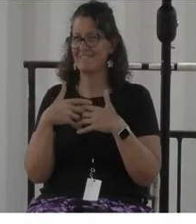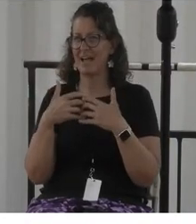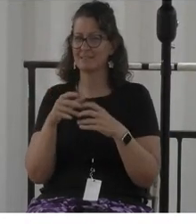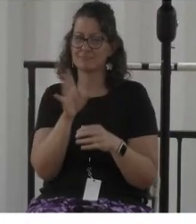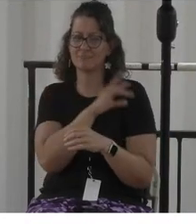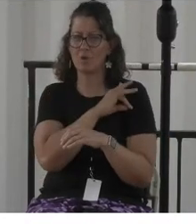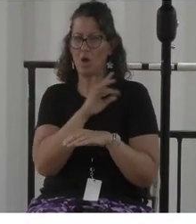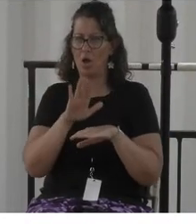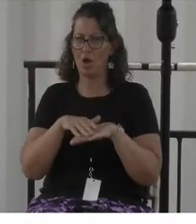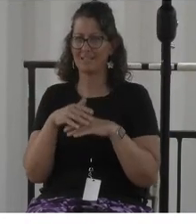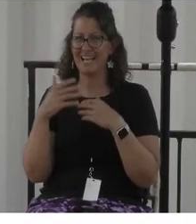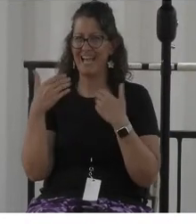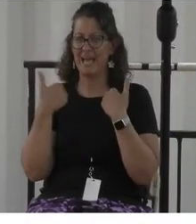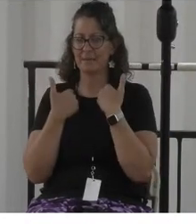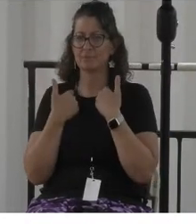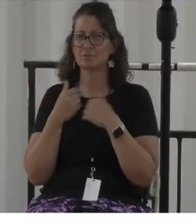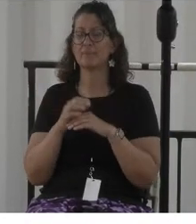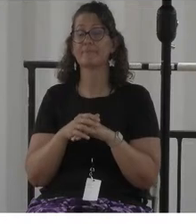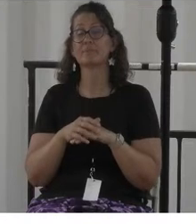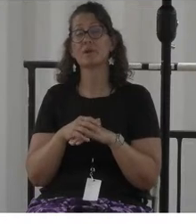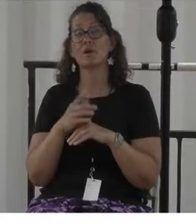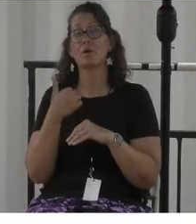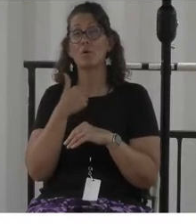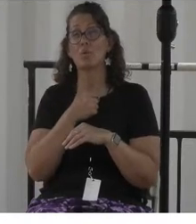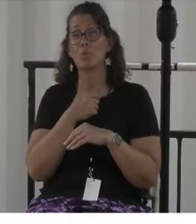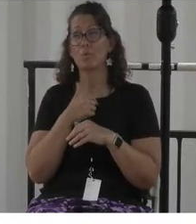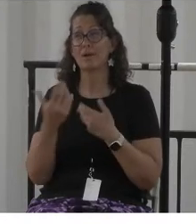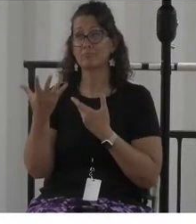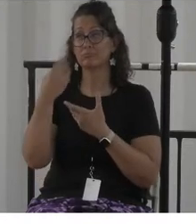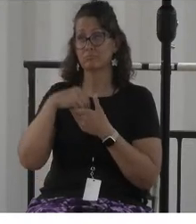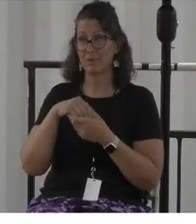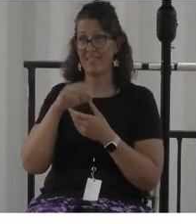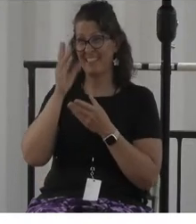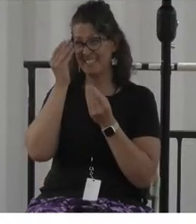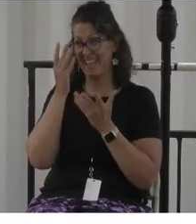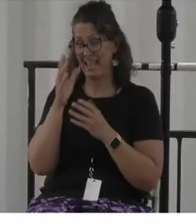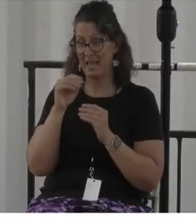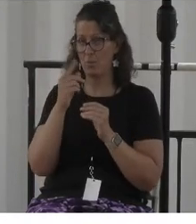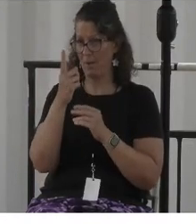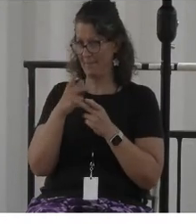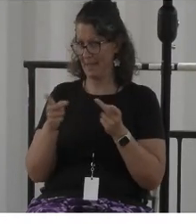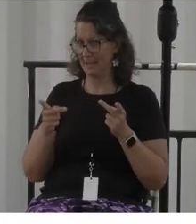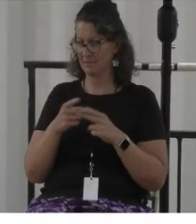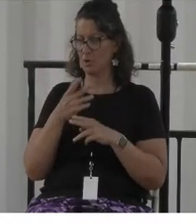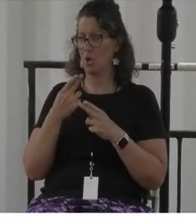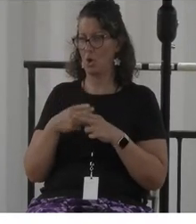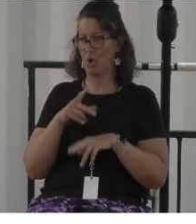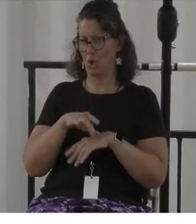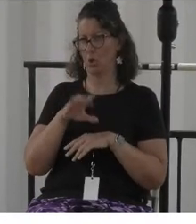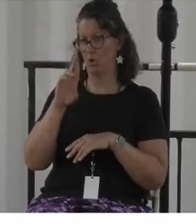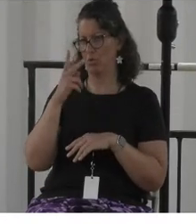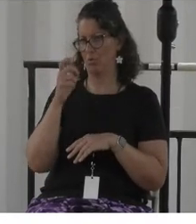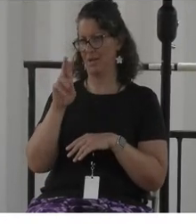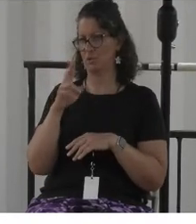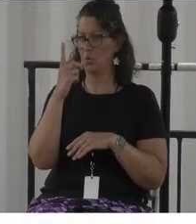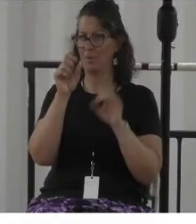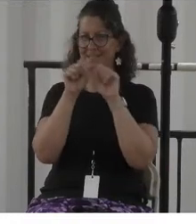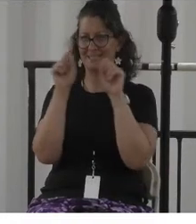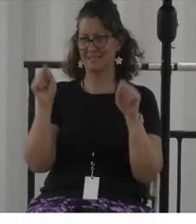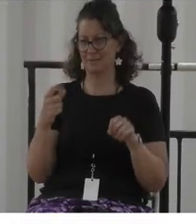animals. And we pull all of these data back into Earth Ranger into one place so that from one system and one